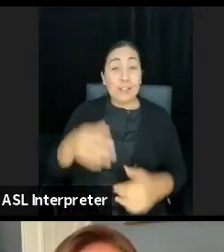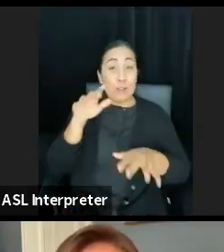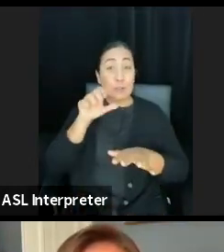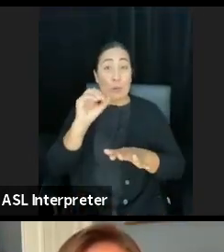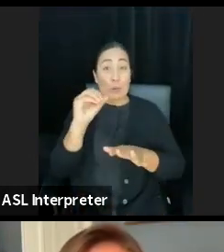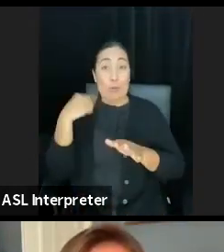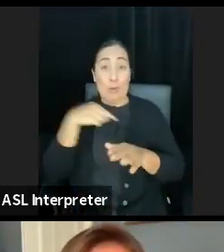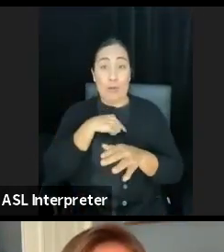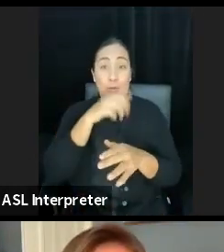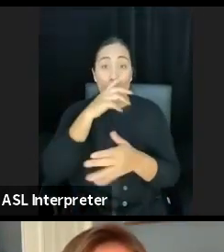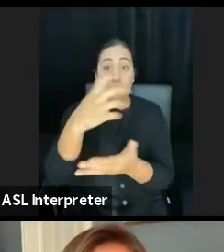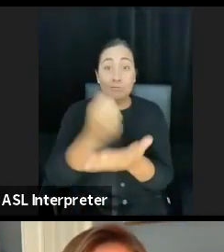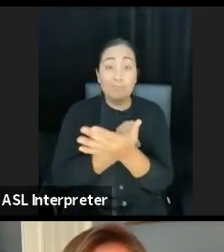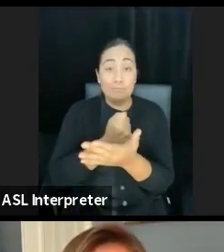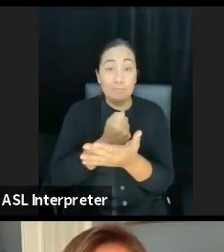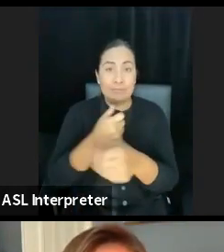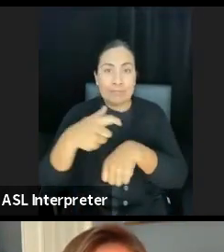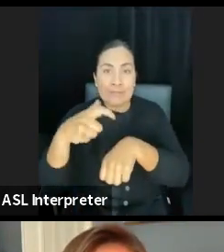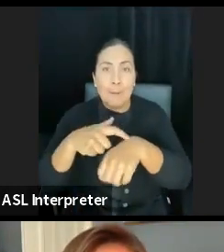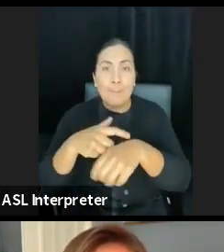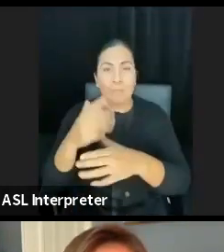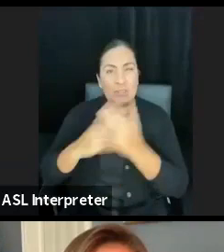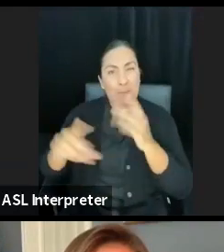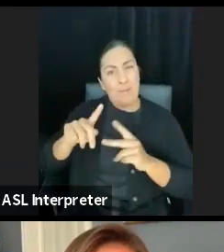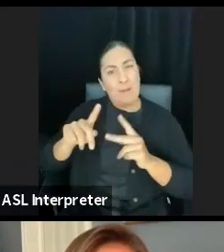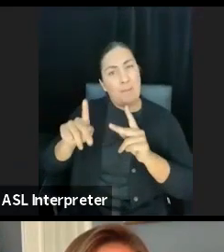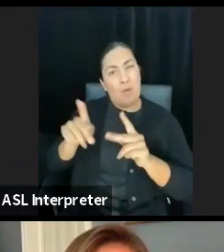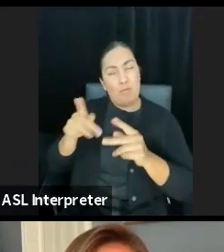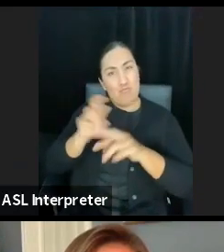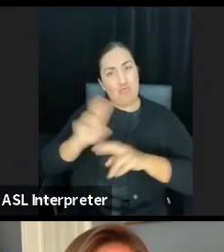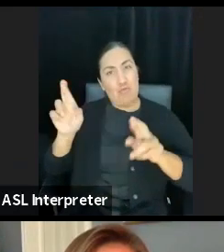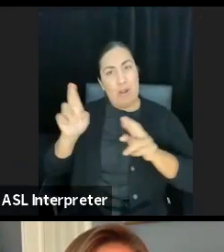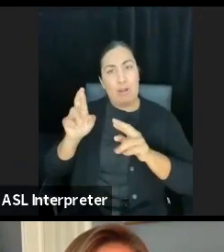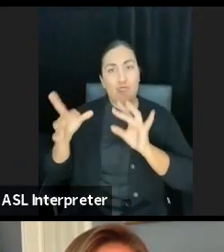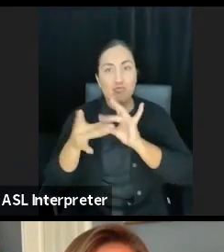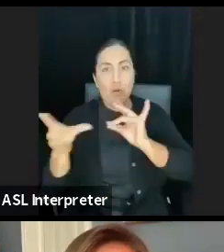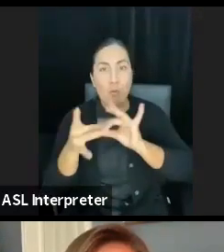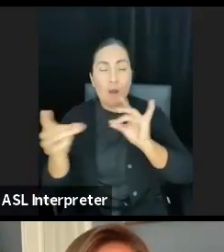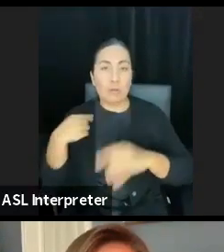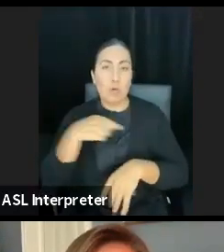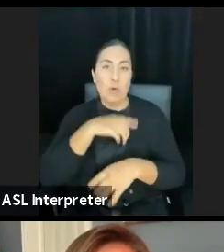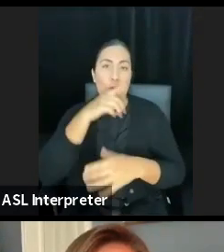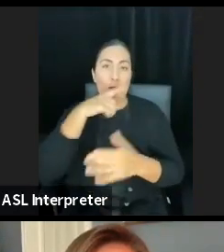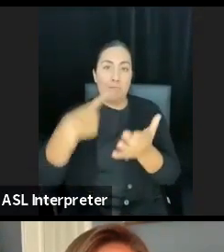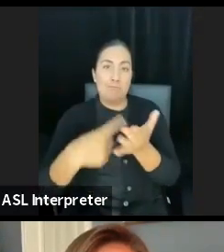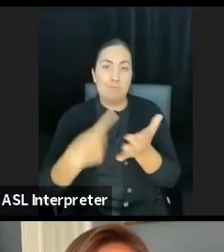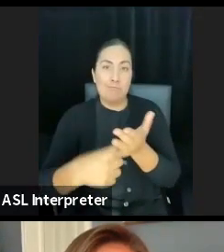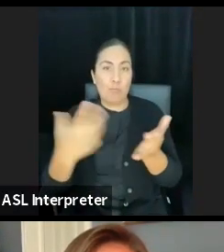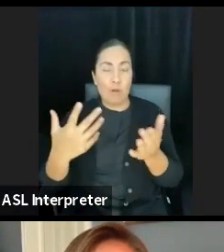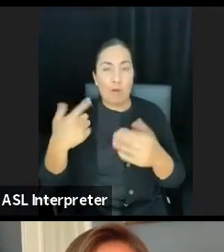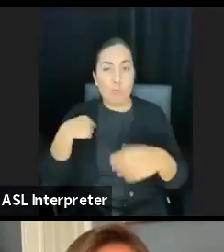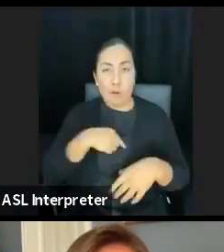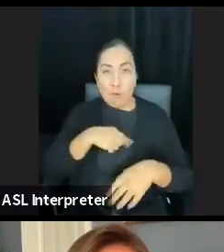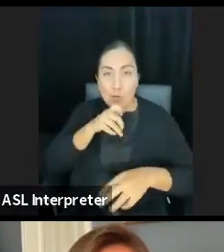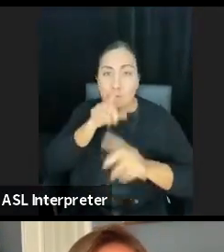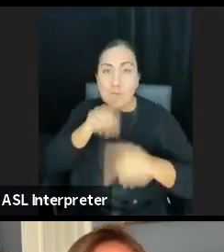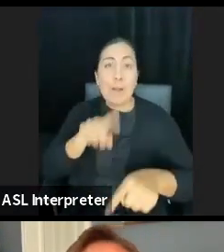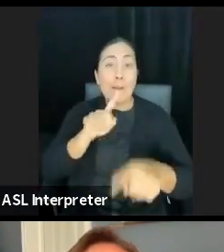take some time, and folks have prepared some remarks, and we'll talk a little bit about the prompts they're responding to. But just to get us all sort of warmed